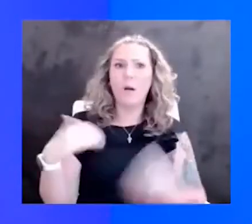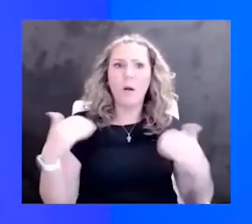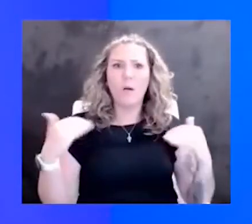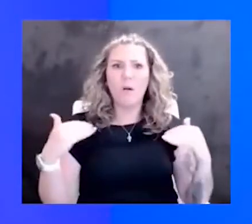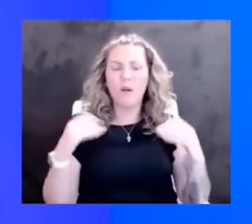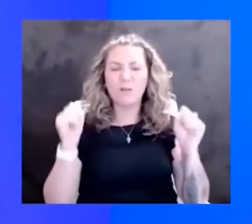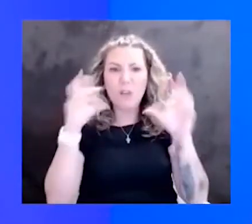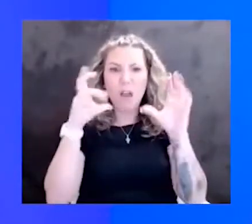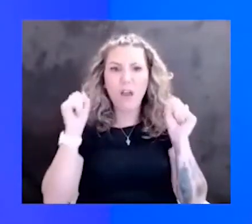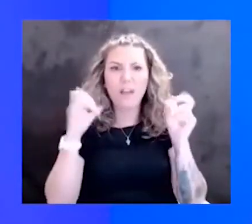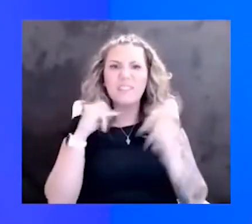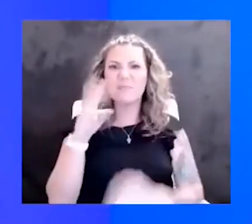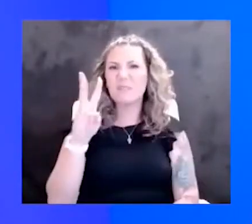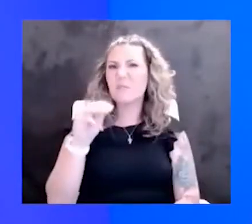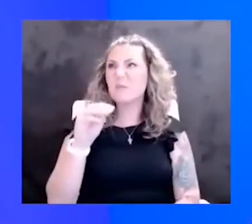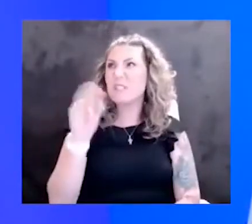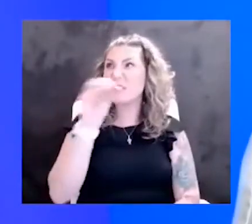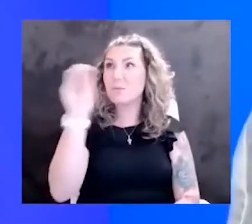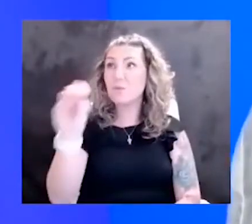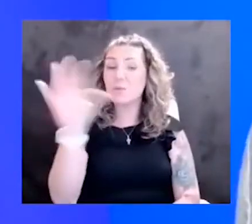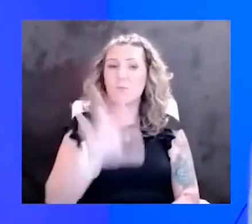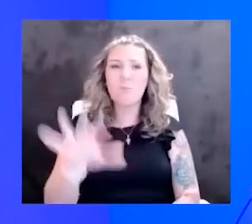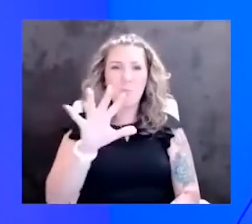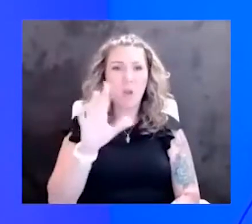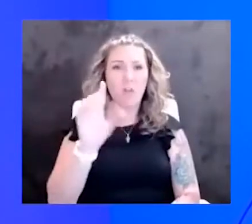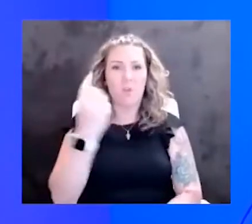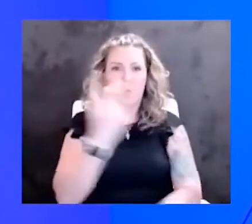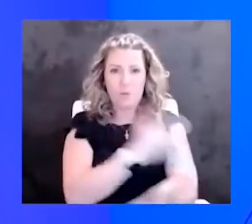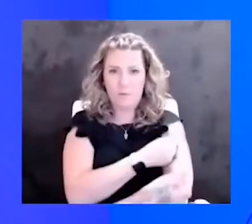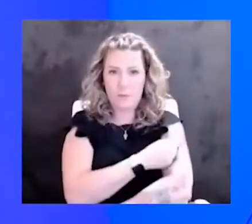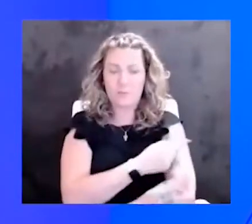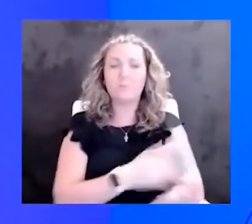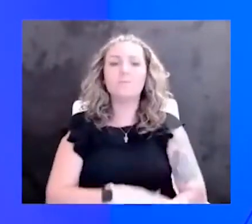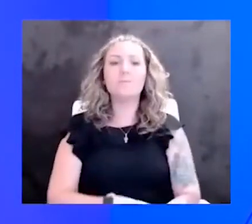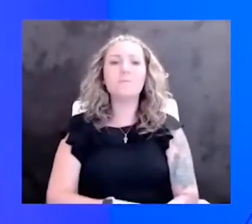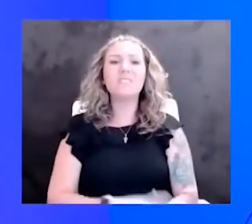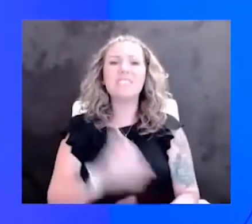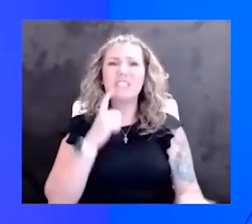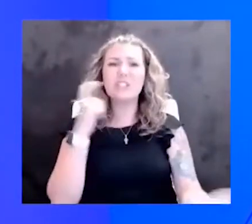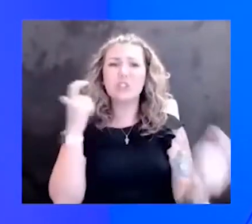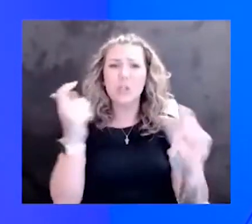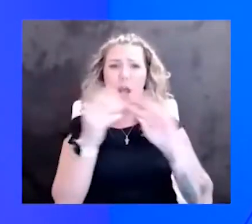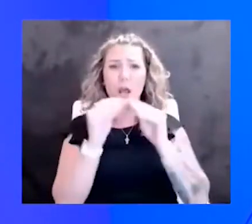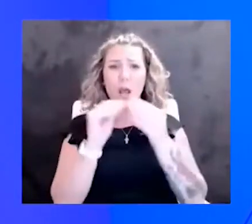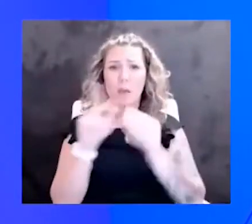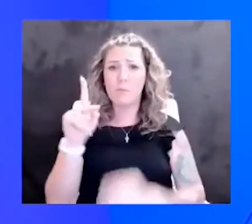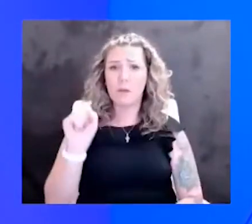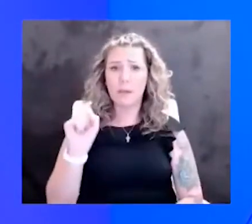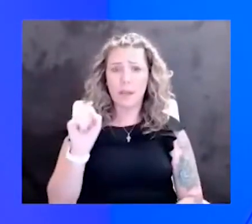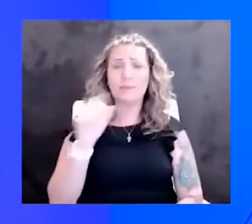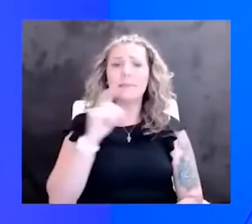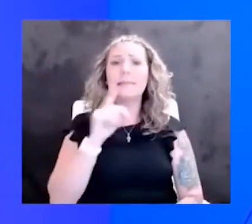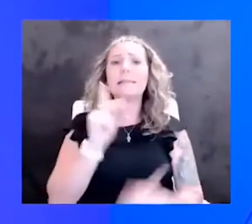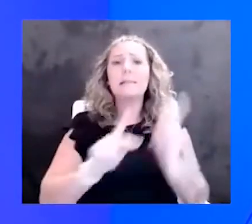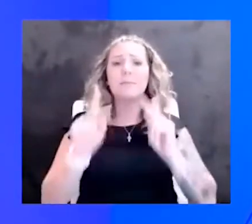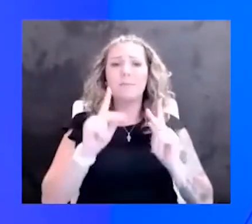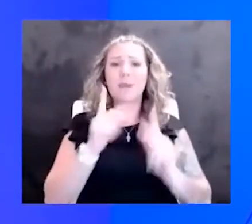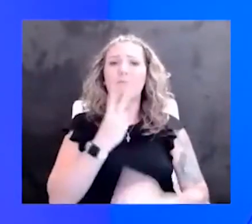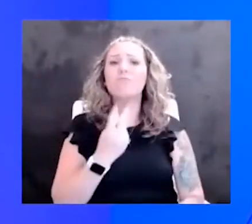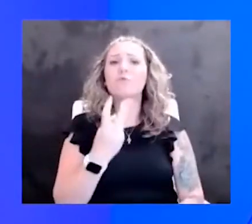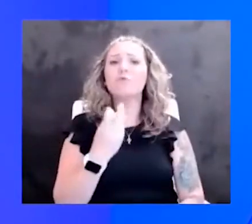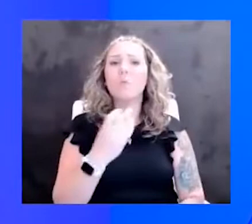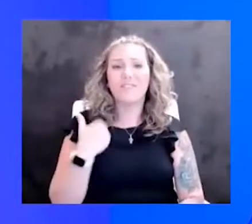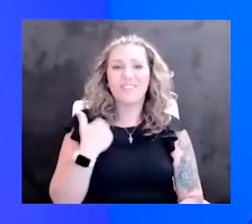that have received their first vaccine. The big chunk in the numbers in Kansas, obviously, are those that are 12 and under. Yes. And that's I think right